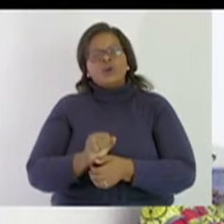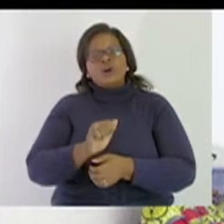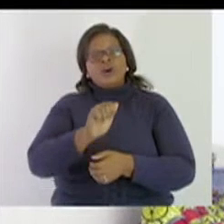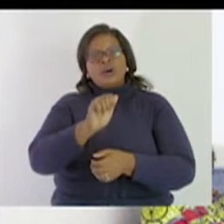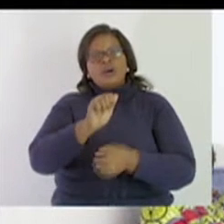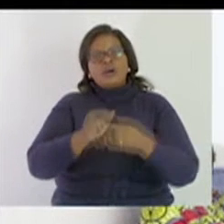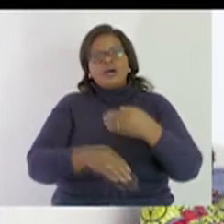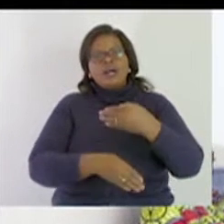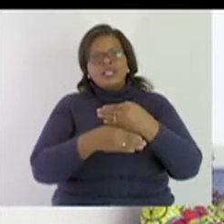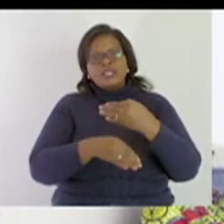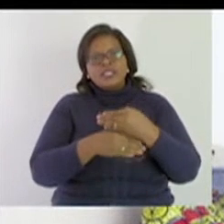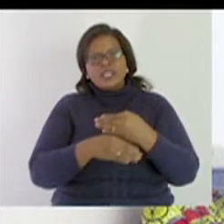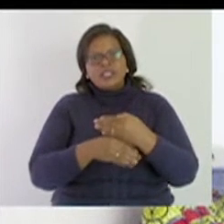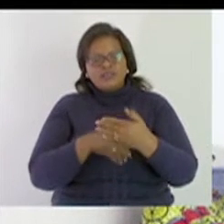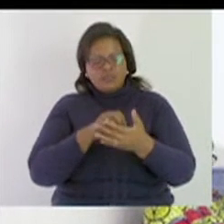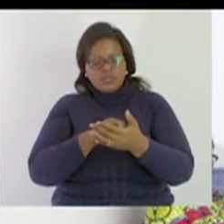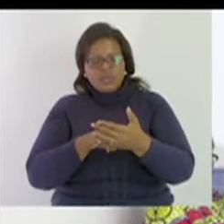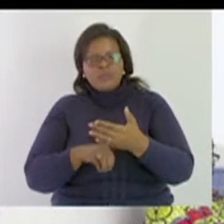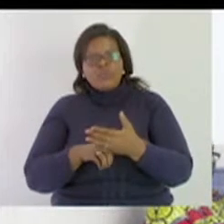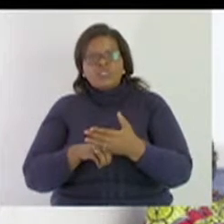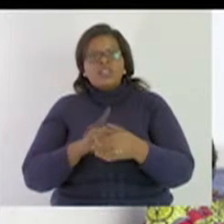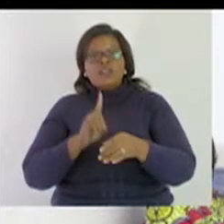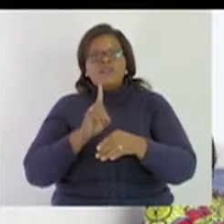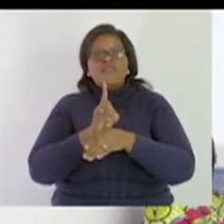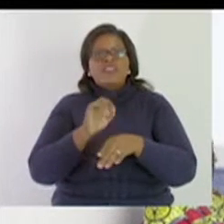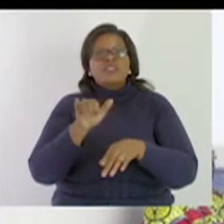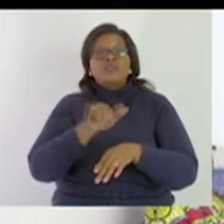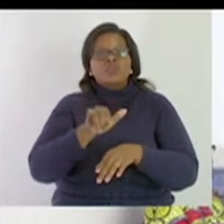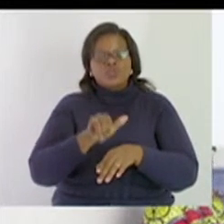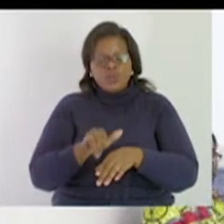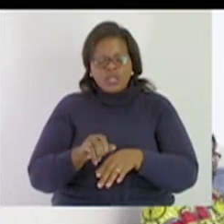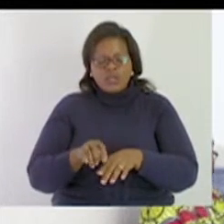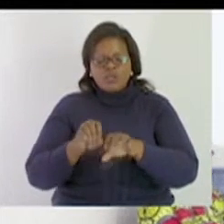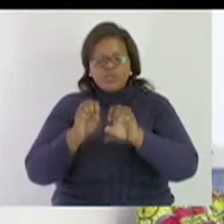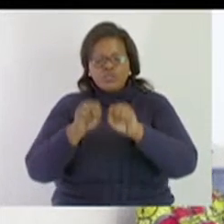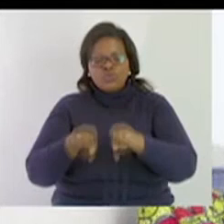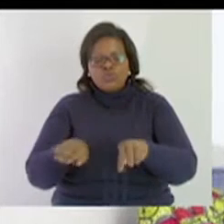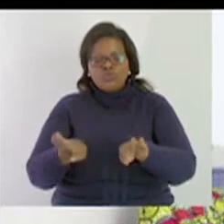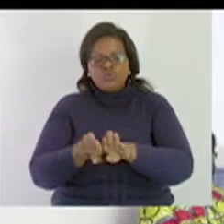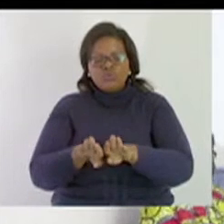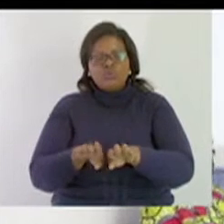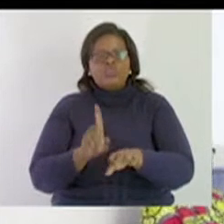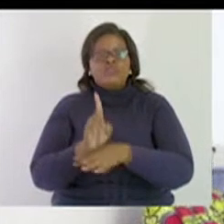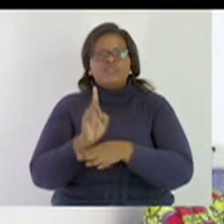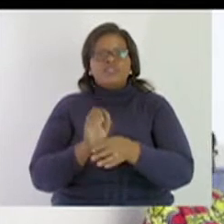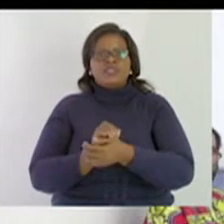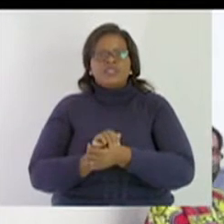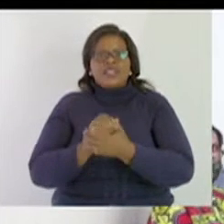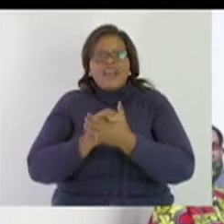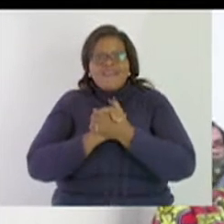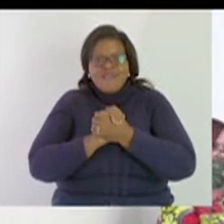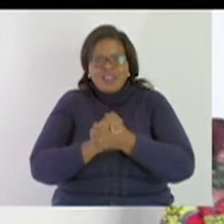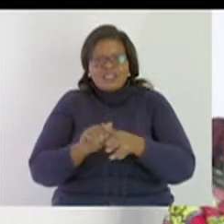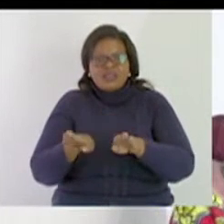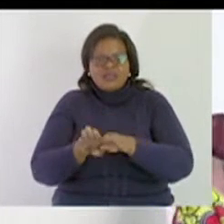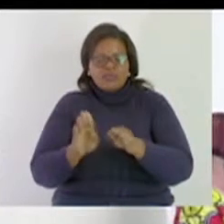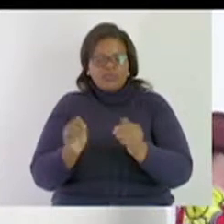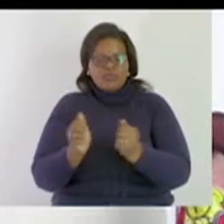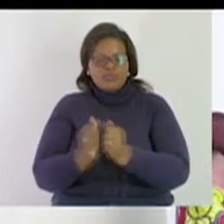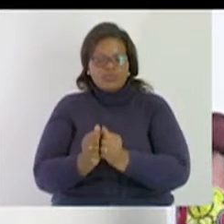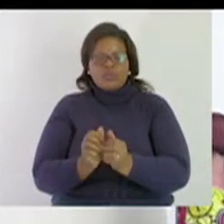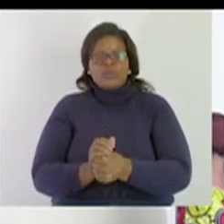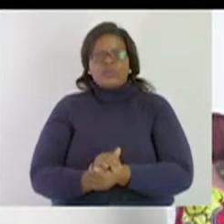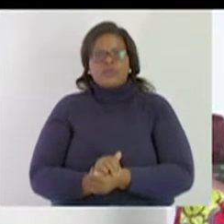does not matter which one you get first in the sum. They go hand in hand. They are friends. They go together. They work